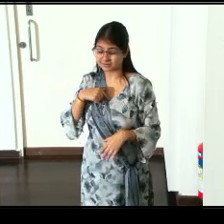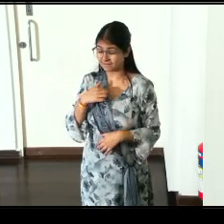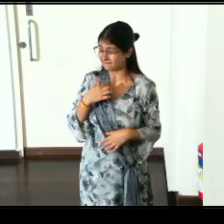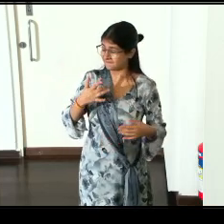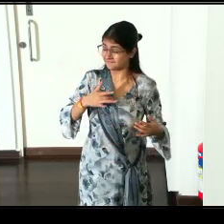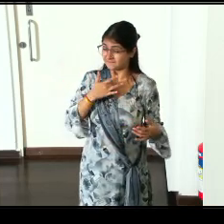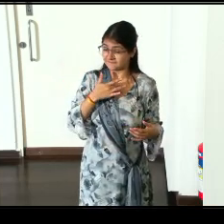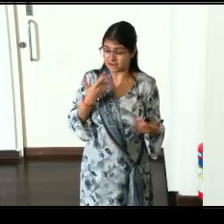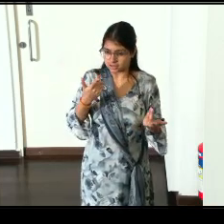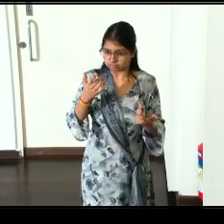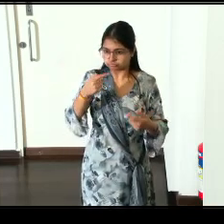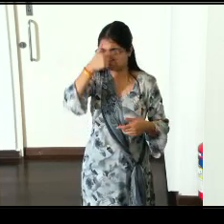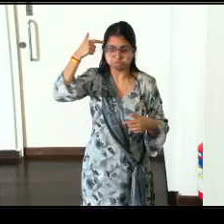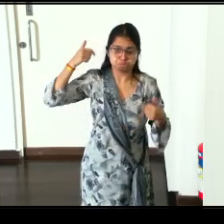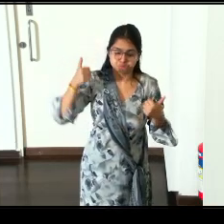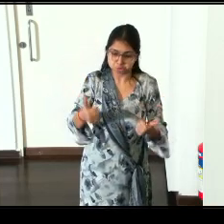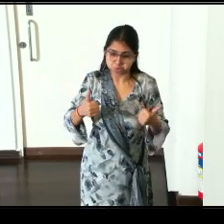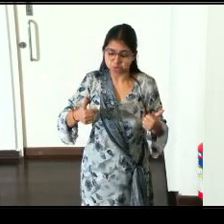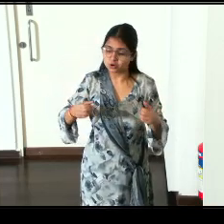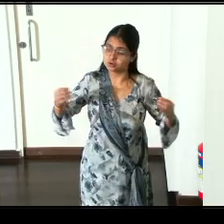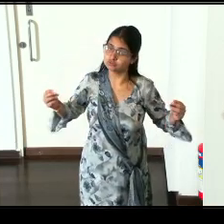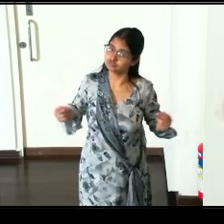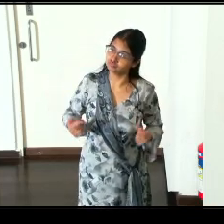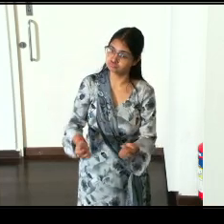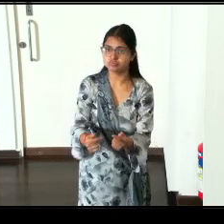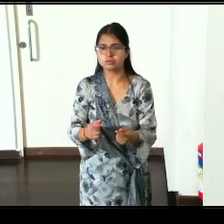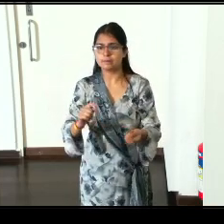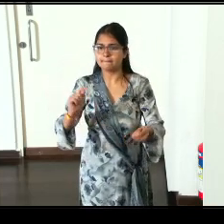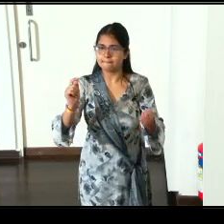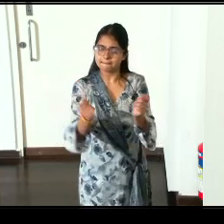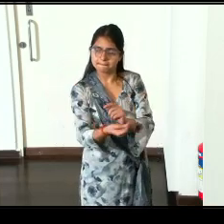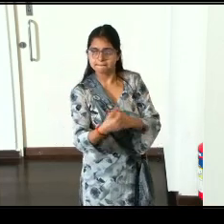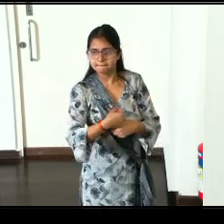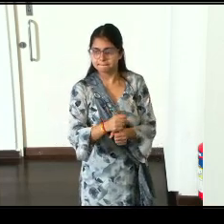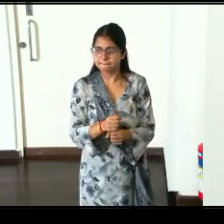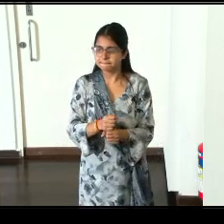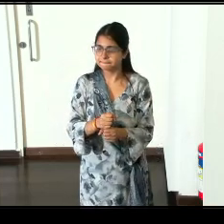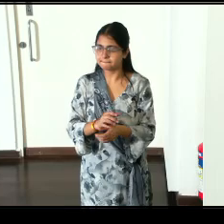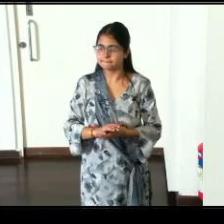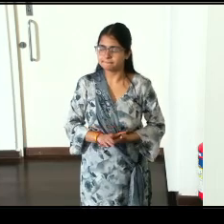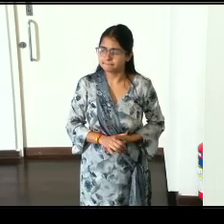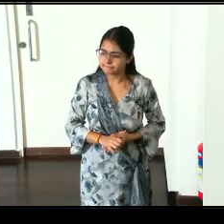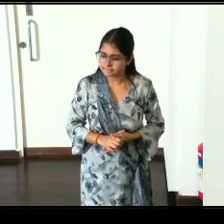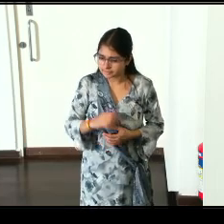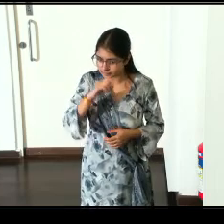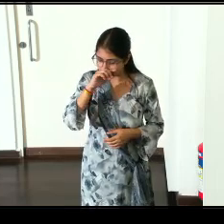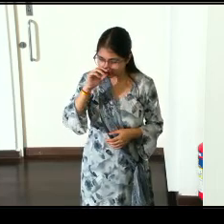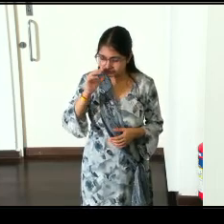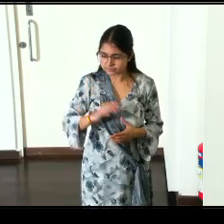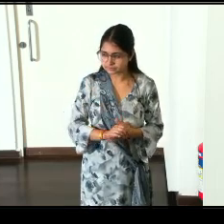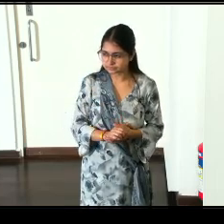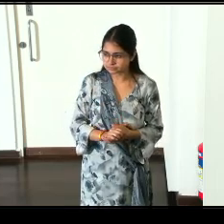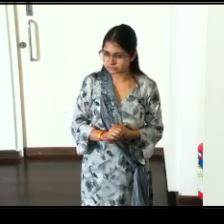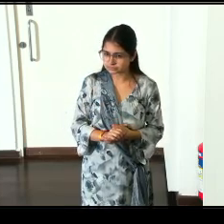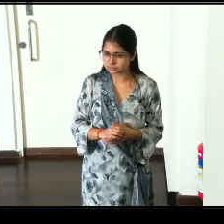in Delhi soon after it was made, and she screened it for us in our center, and we screened it in